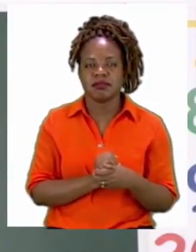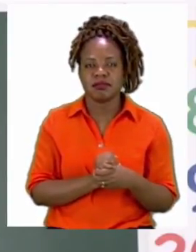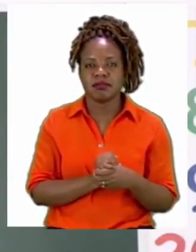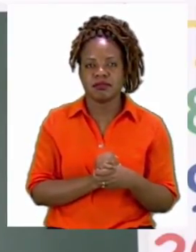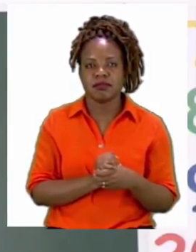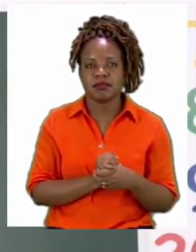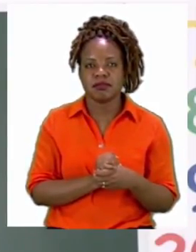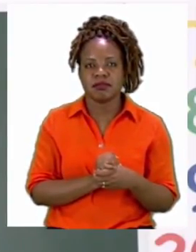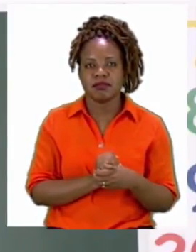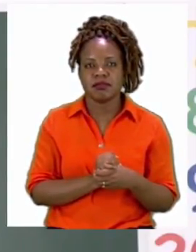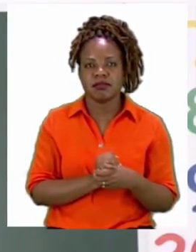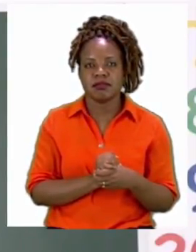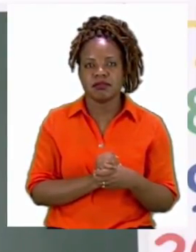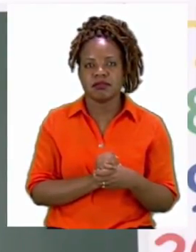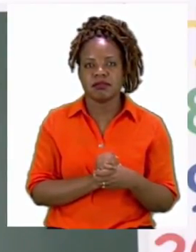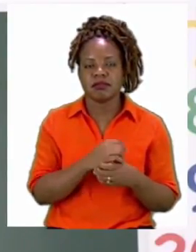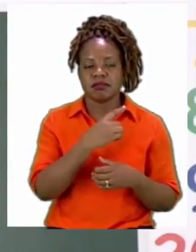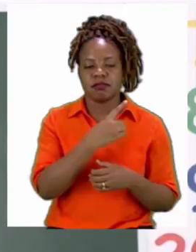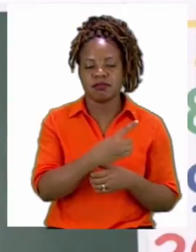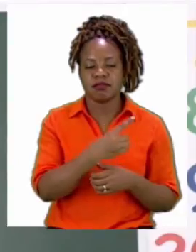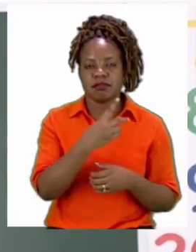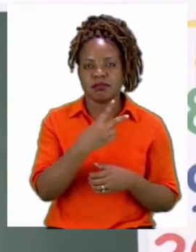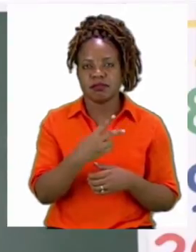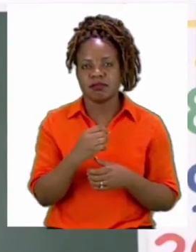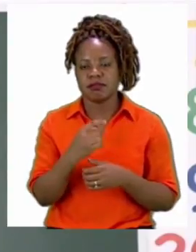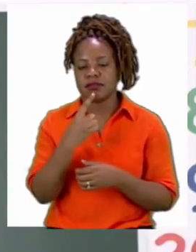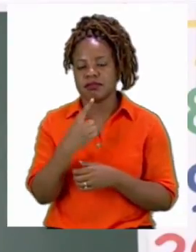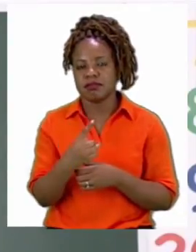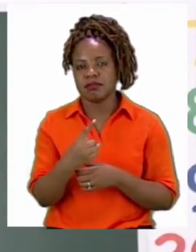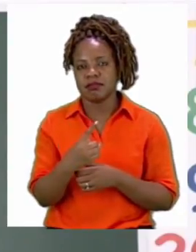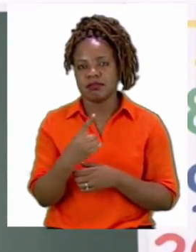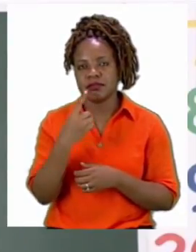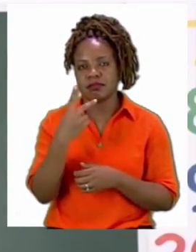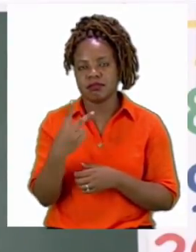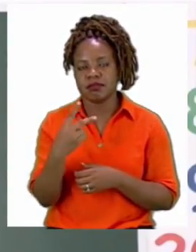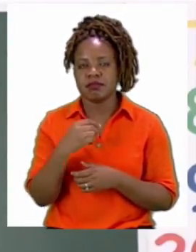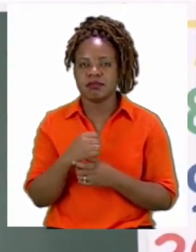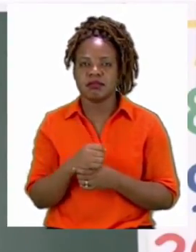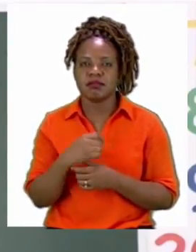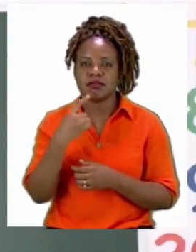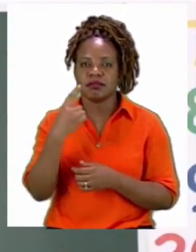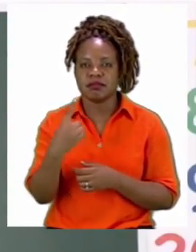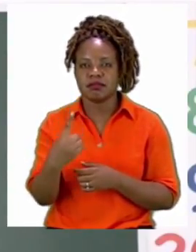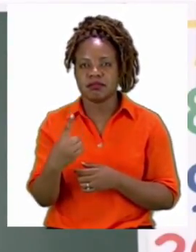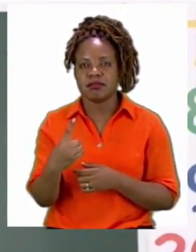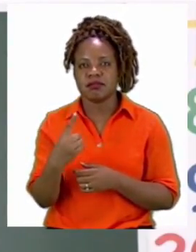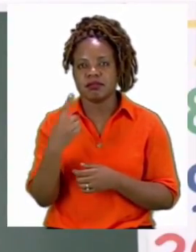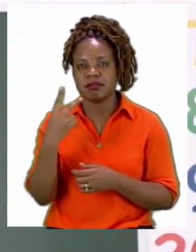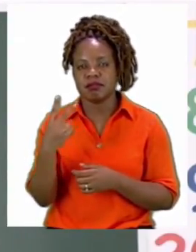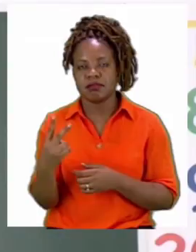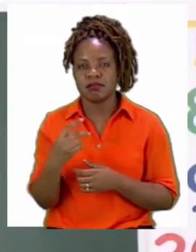2. 1, 2. 1, 2.